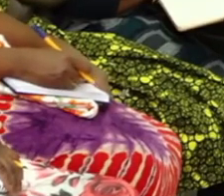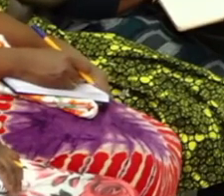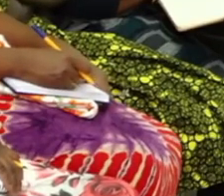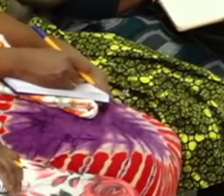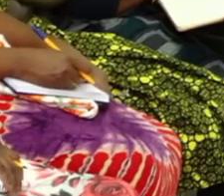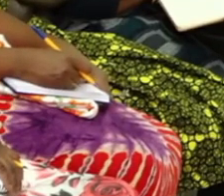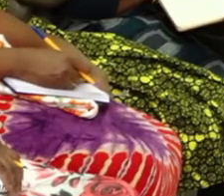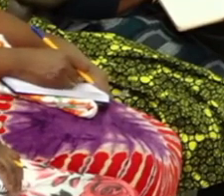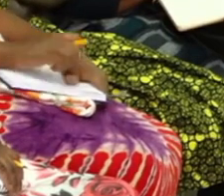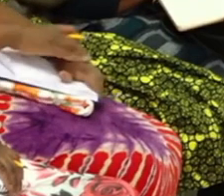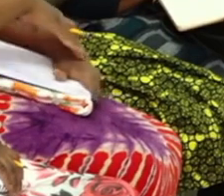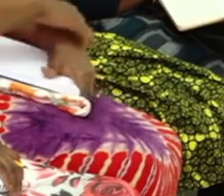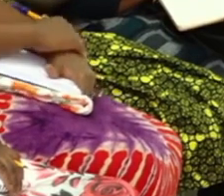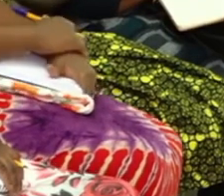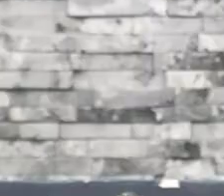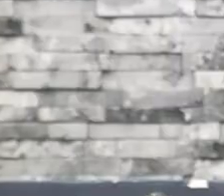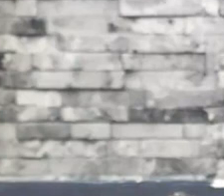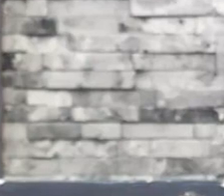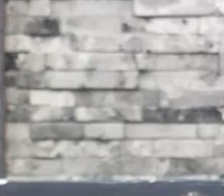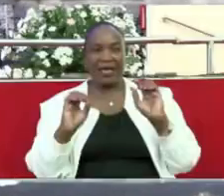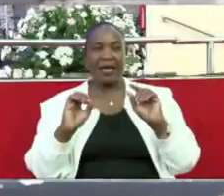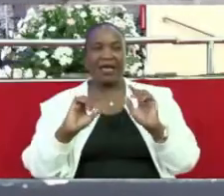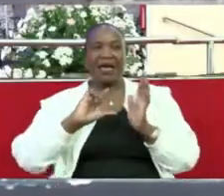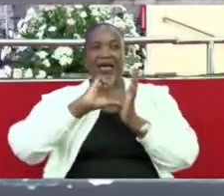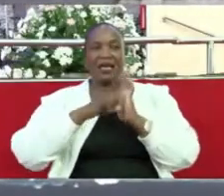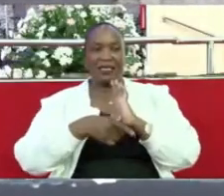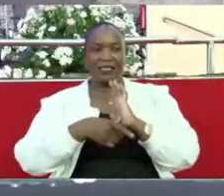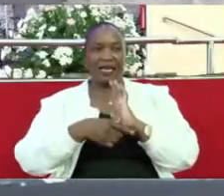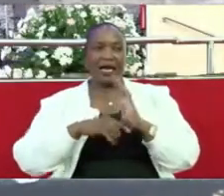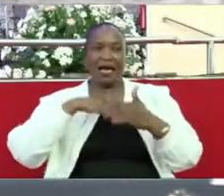papers. It was later, after I had finished working,